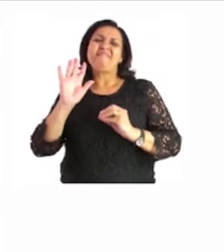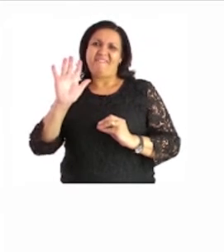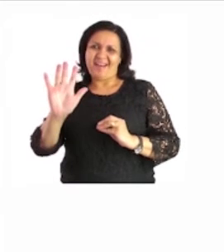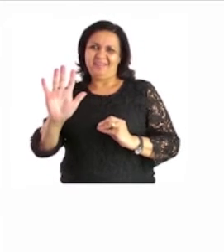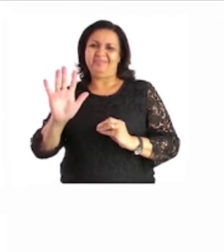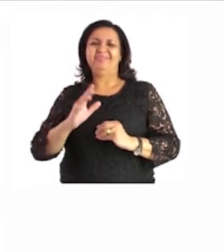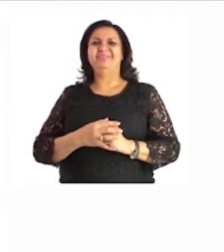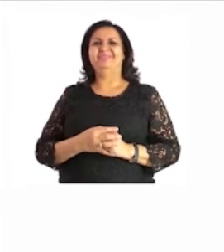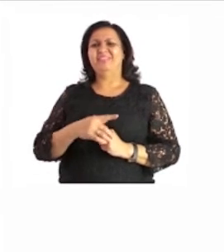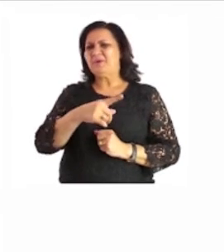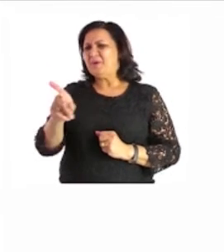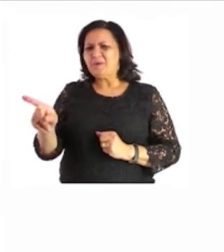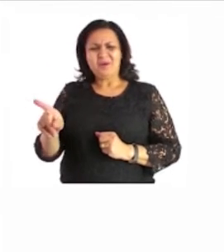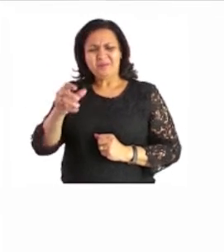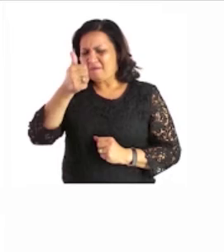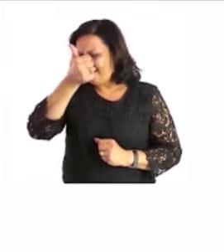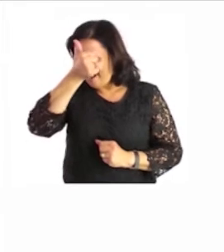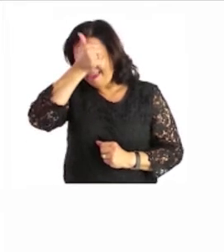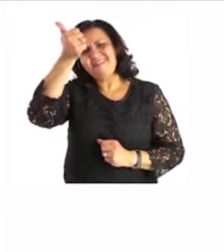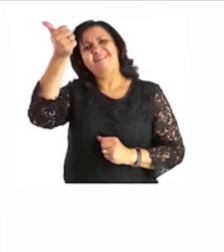5. You are so clever.